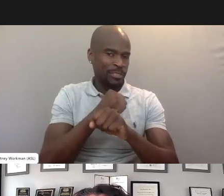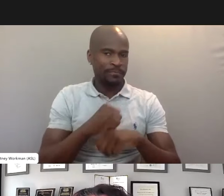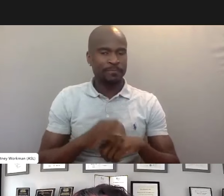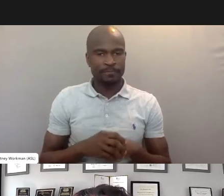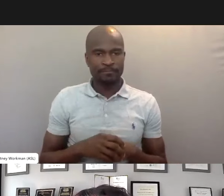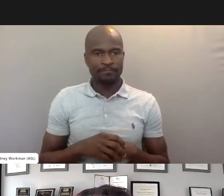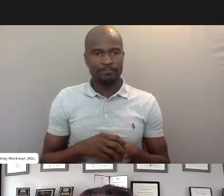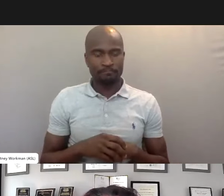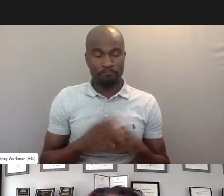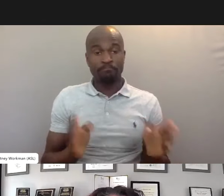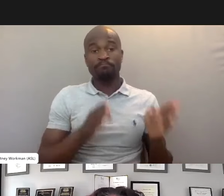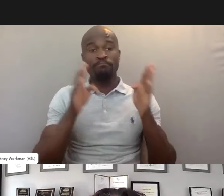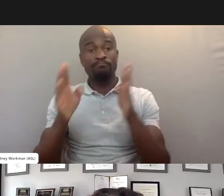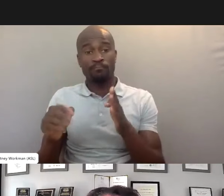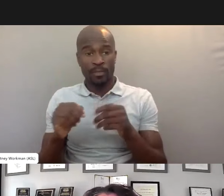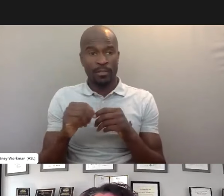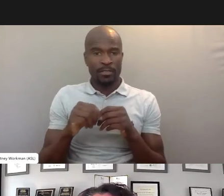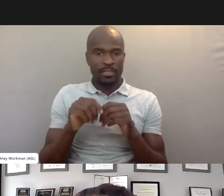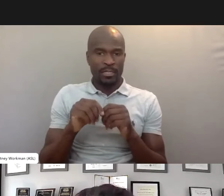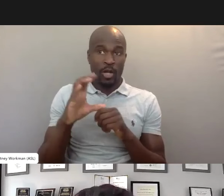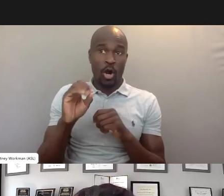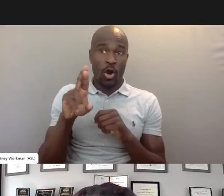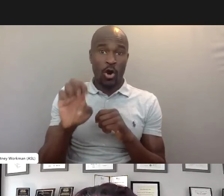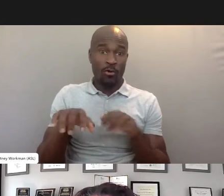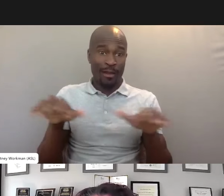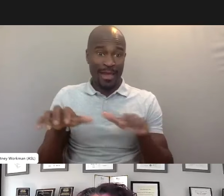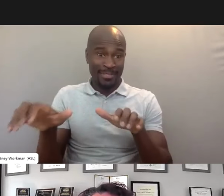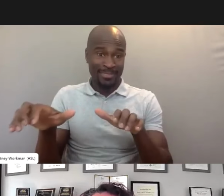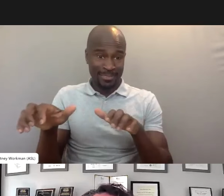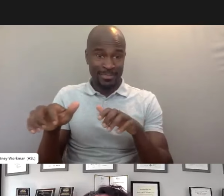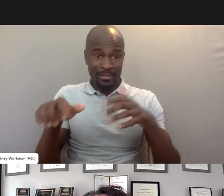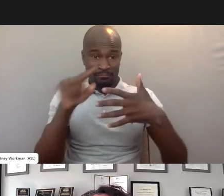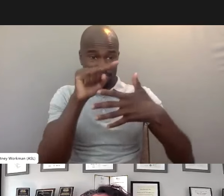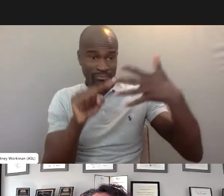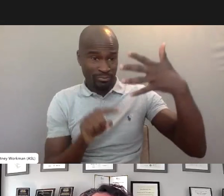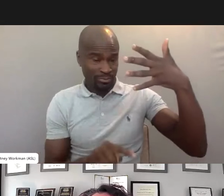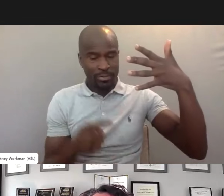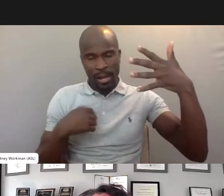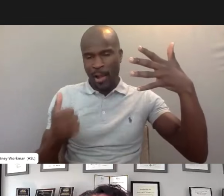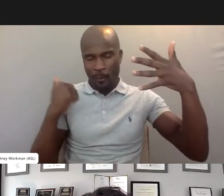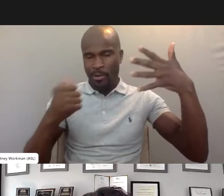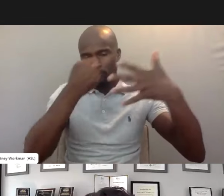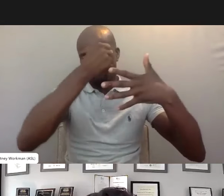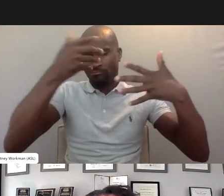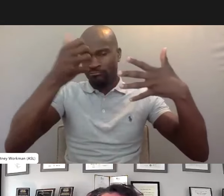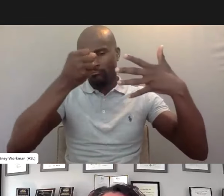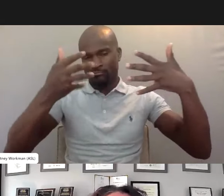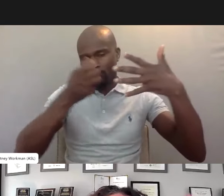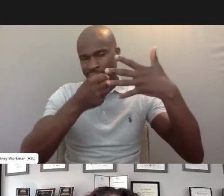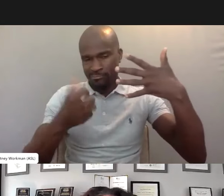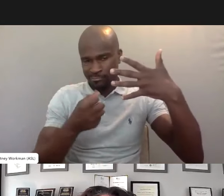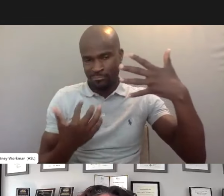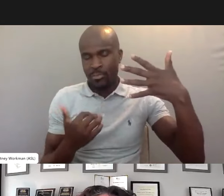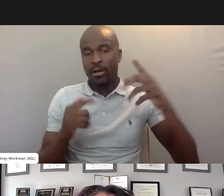There's some core actions of psychological first aid. I'm not going to go into the full details of all of these, but I just want you to be aware that there are some actions that